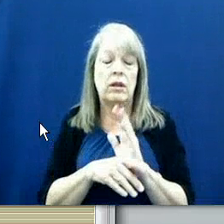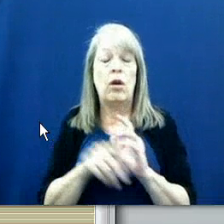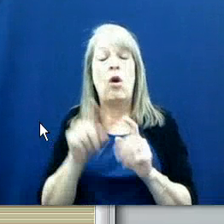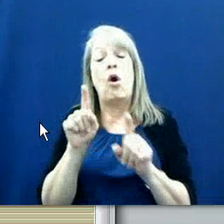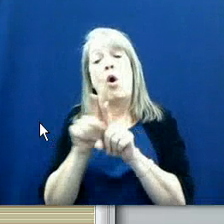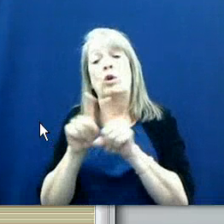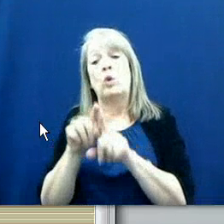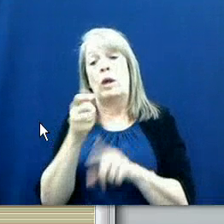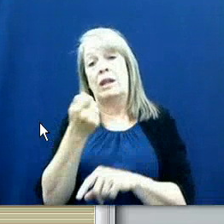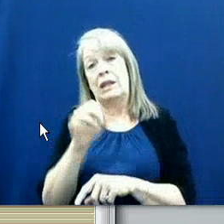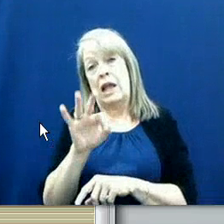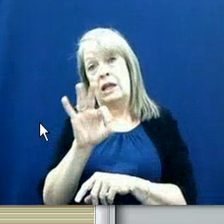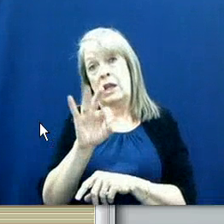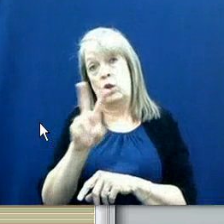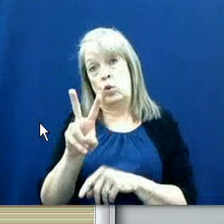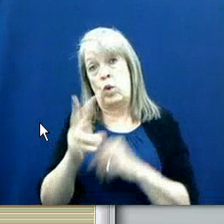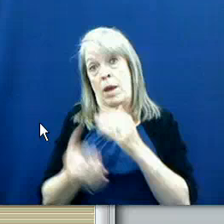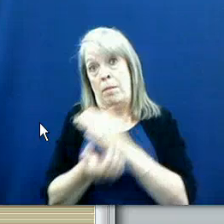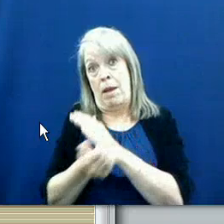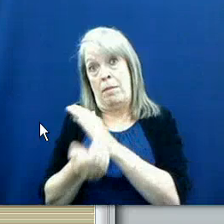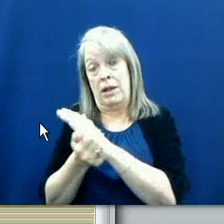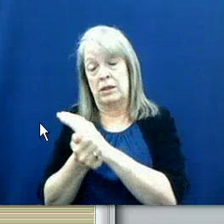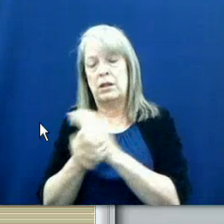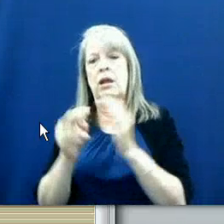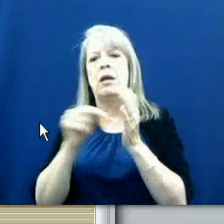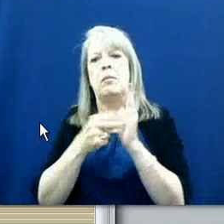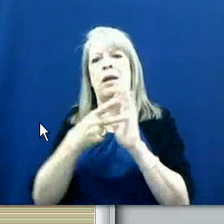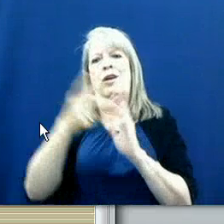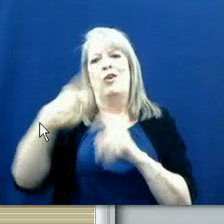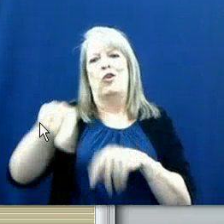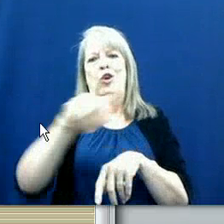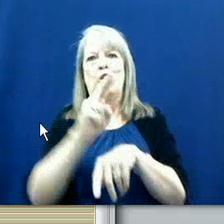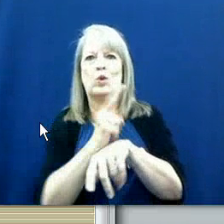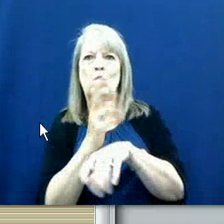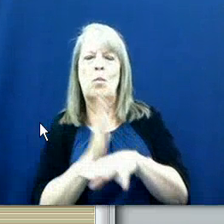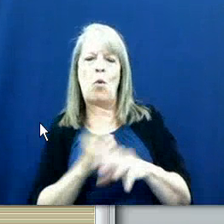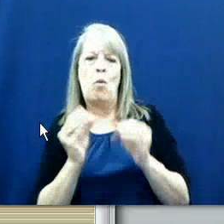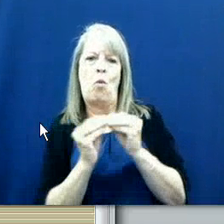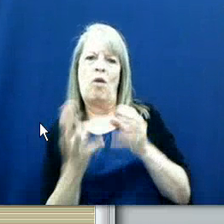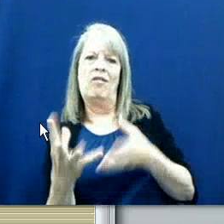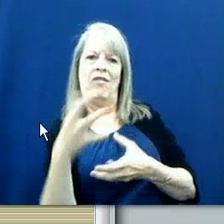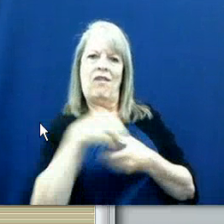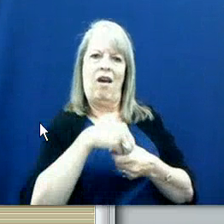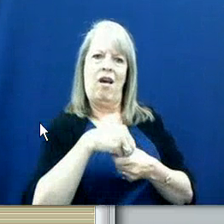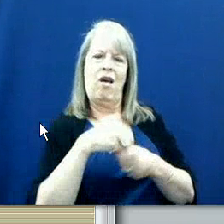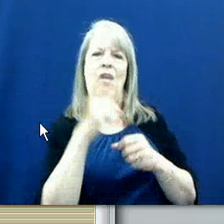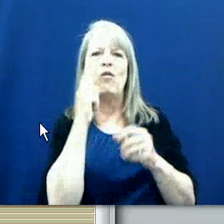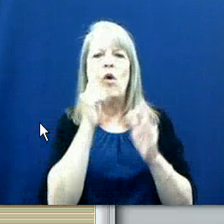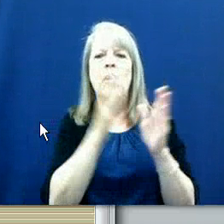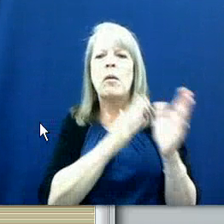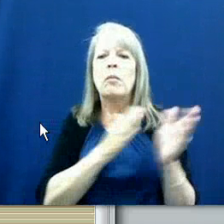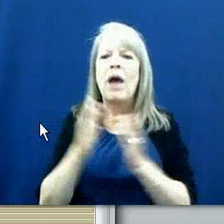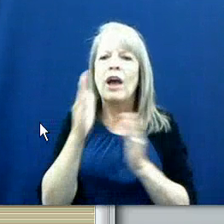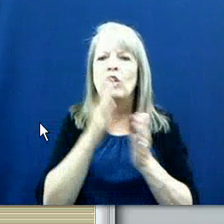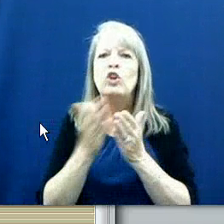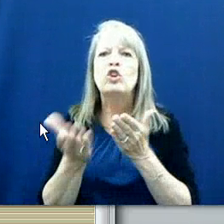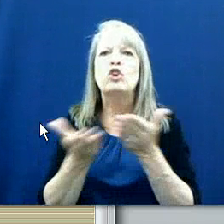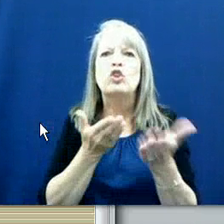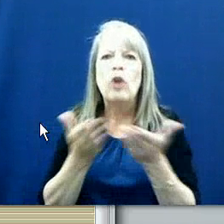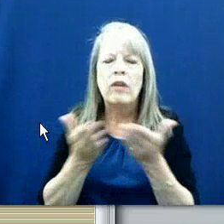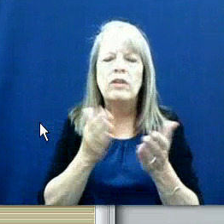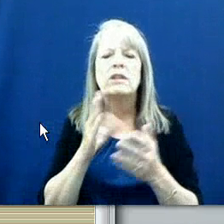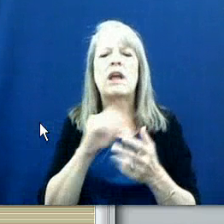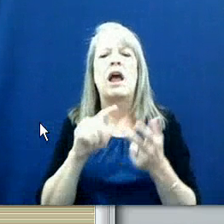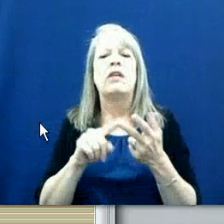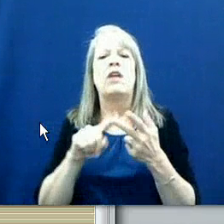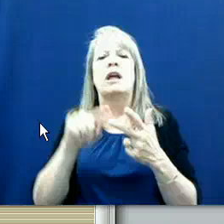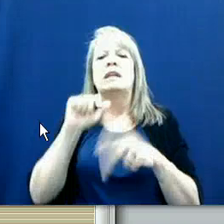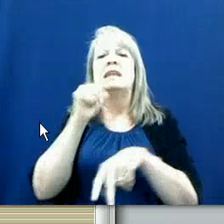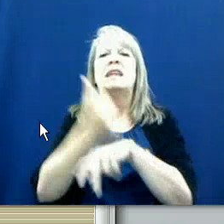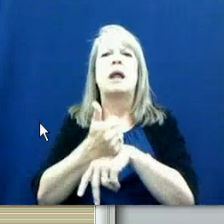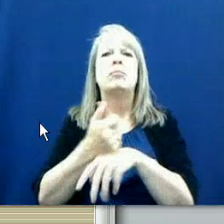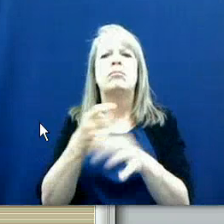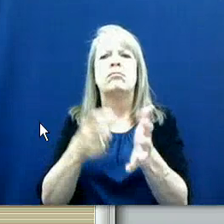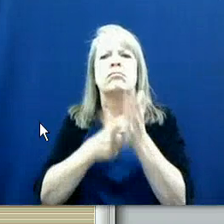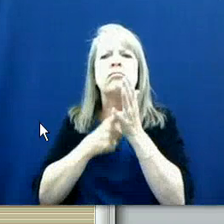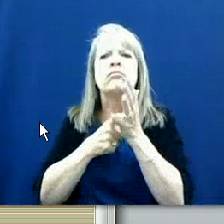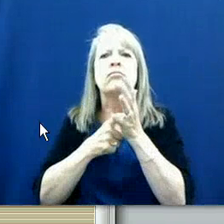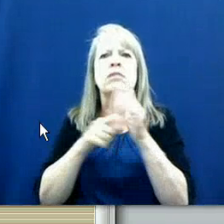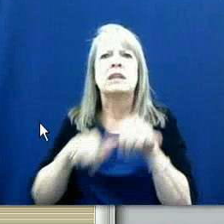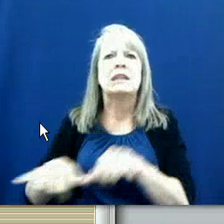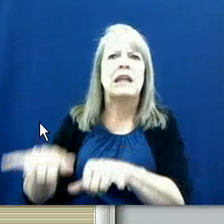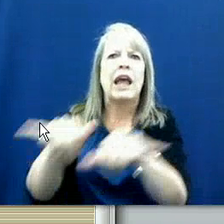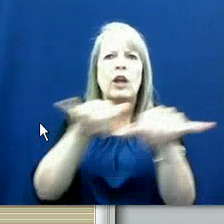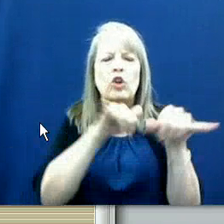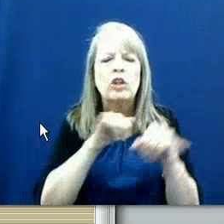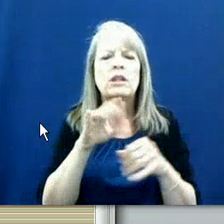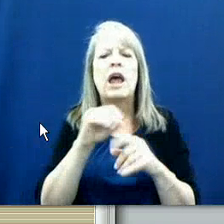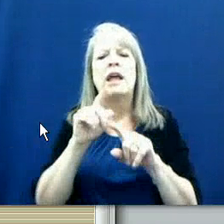1992 amendments increased the role of the consumer in planning his or her services, mandated a set of standards and indicators for